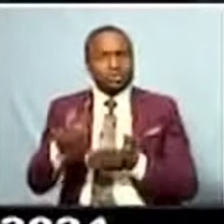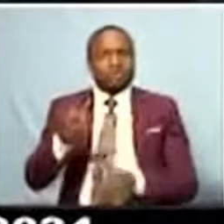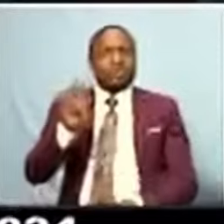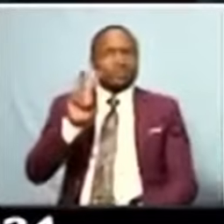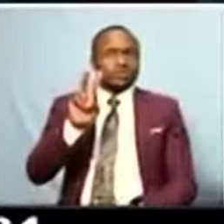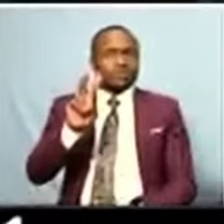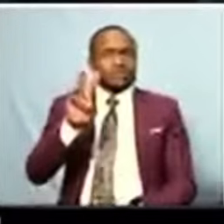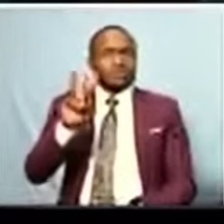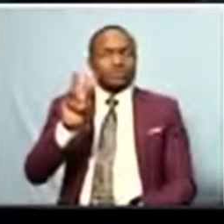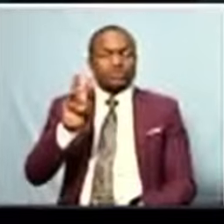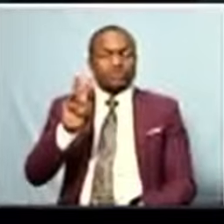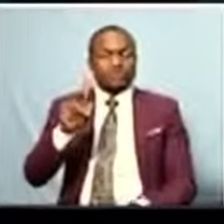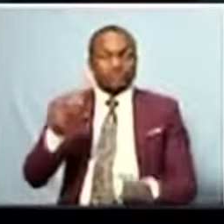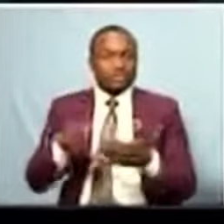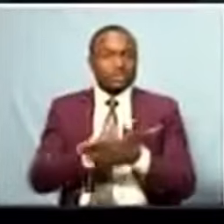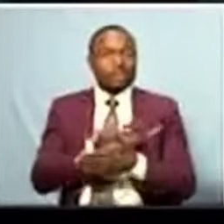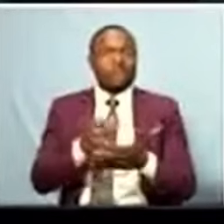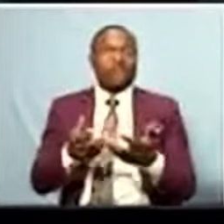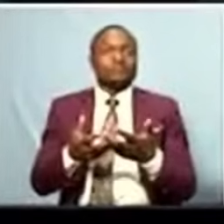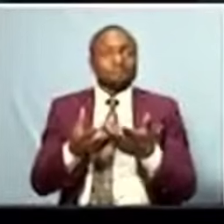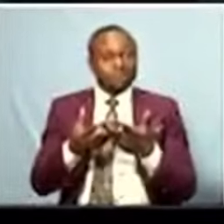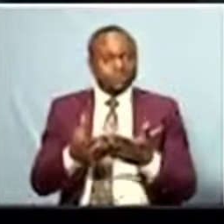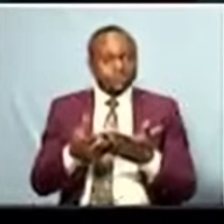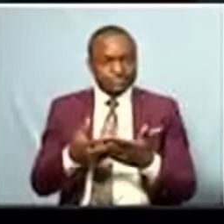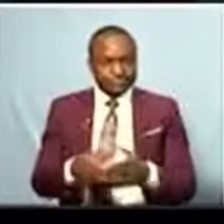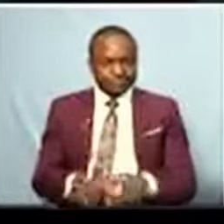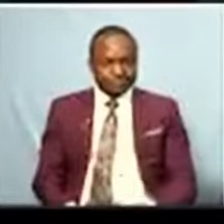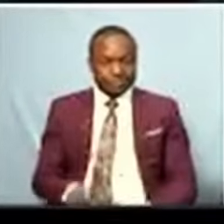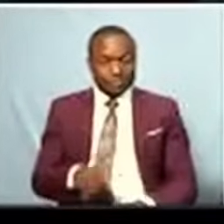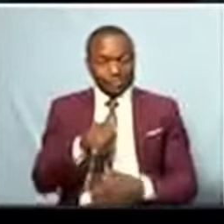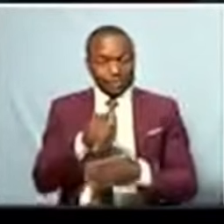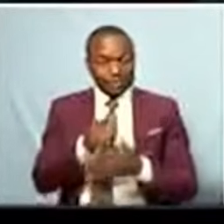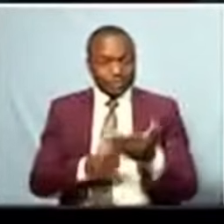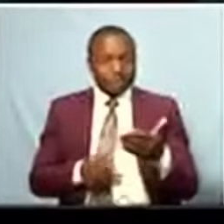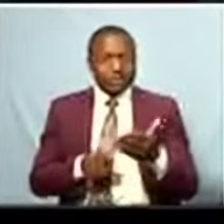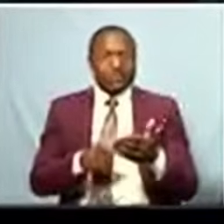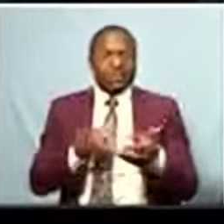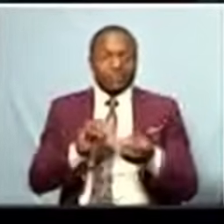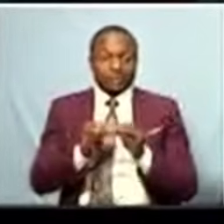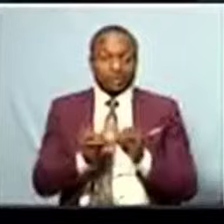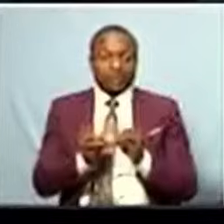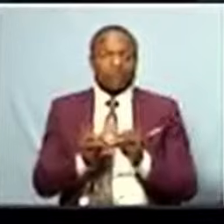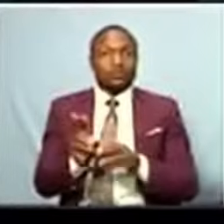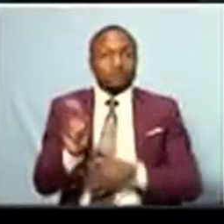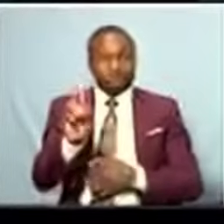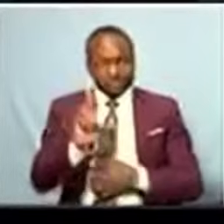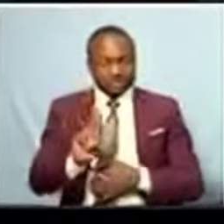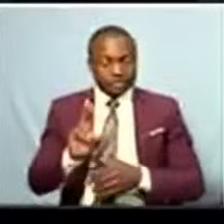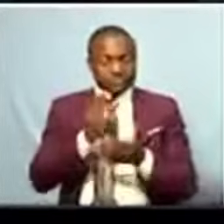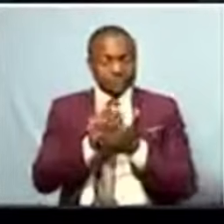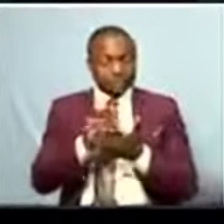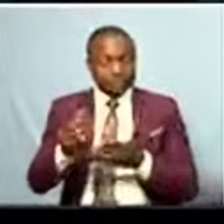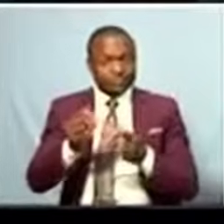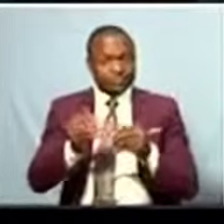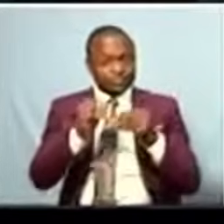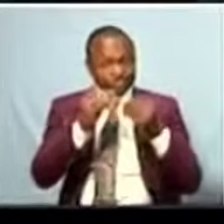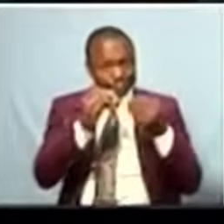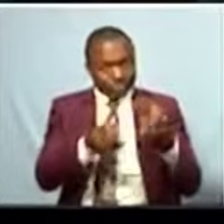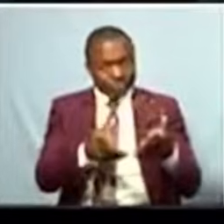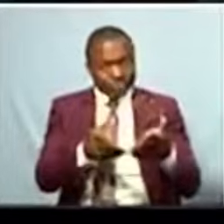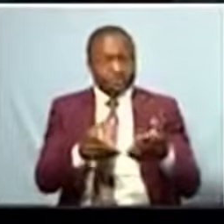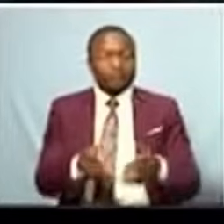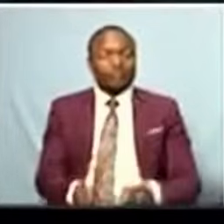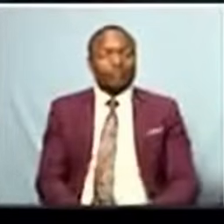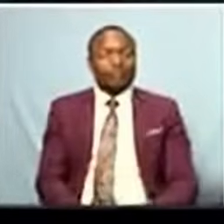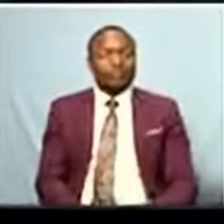X-ray machines, particular one, whatever amount you released to procure the detector, was it released and